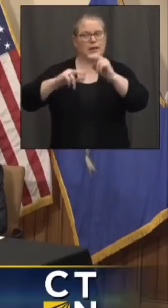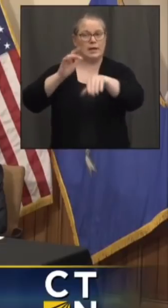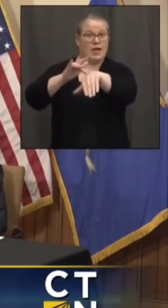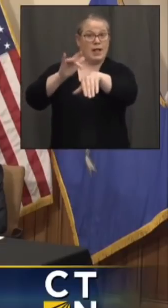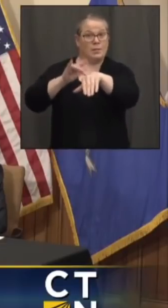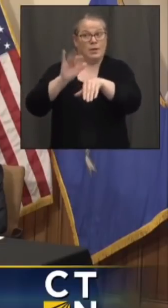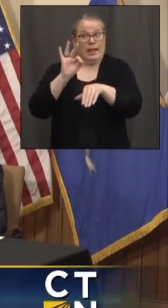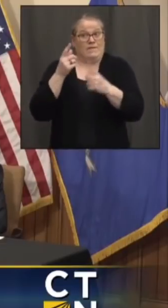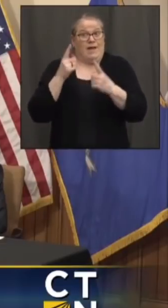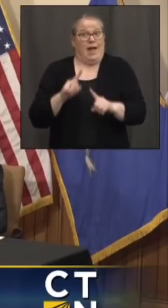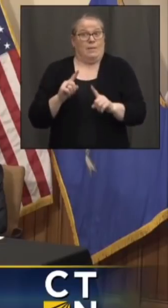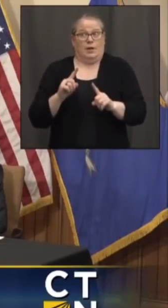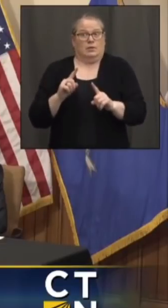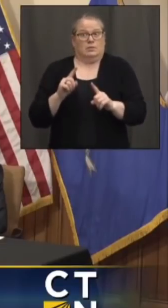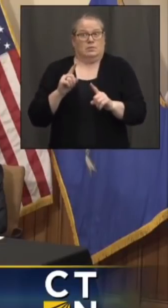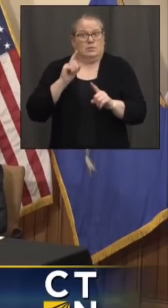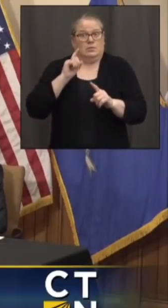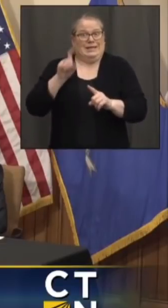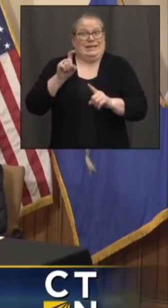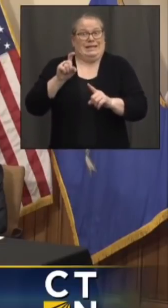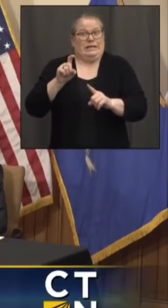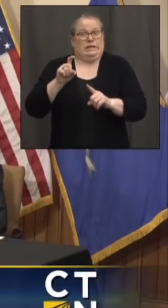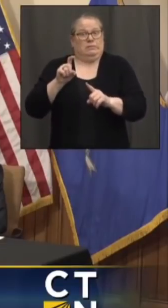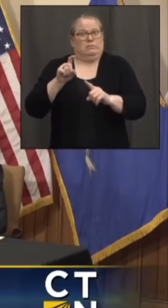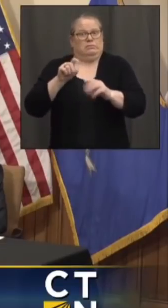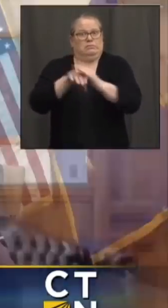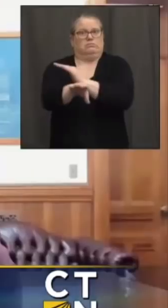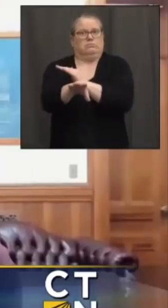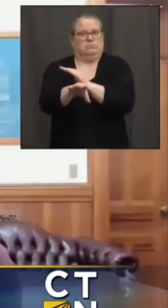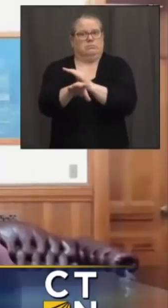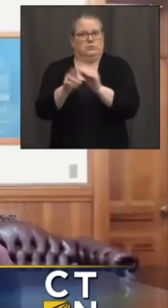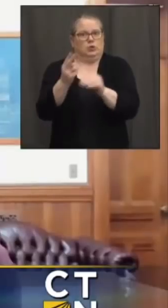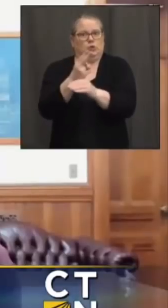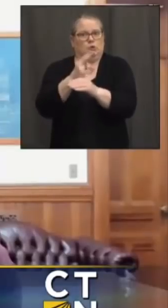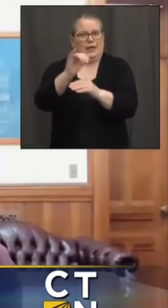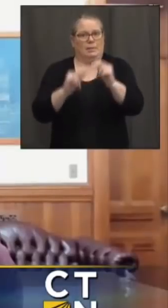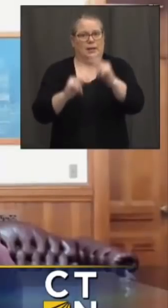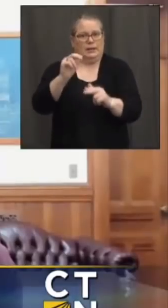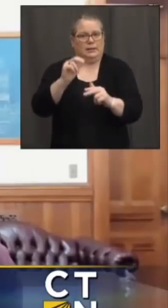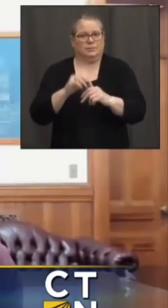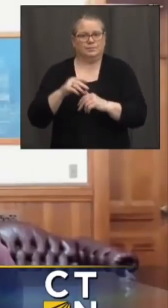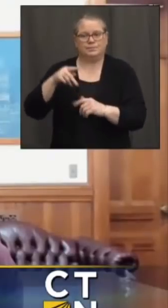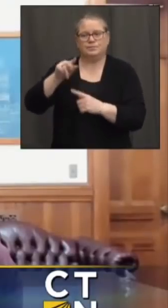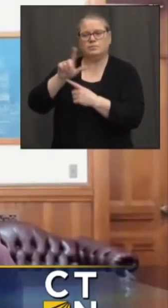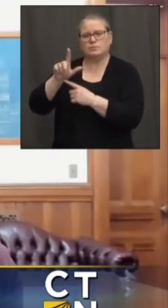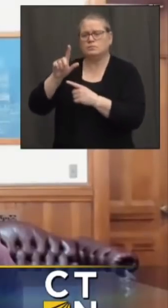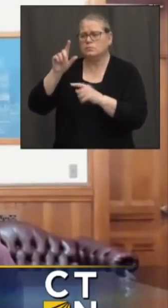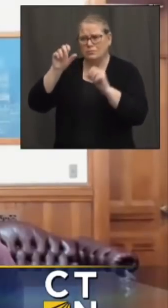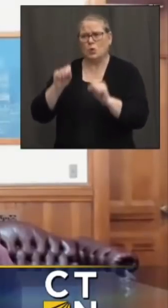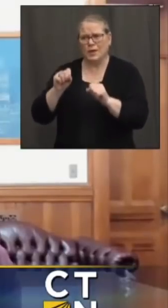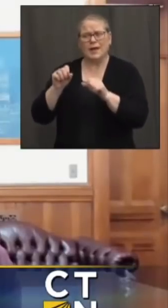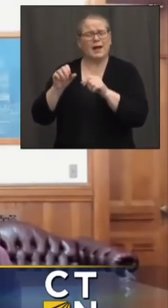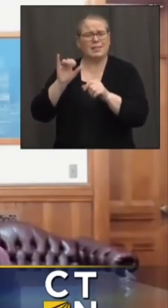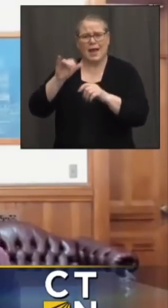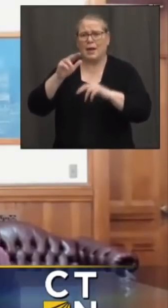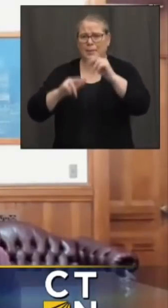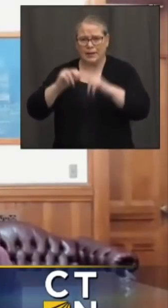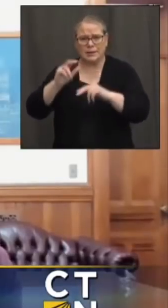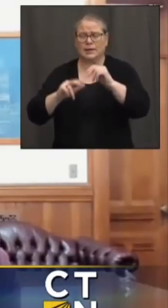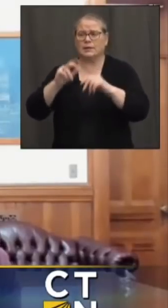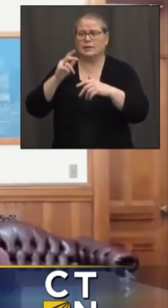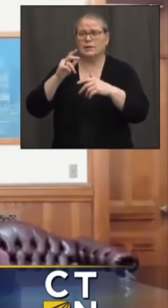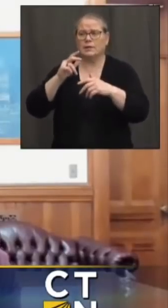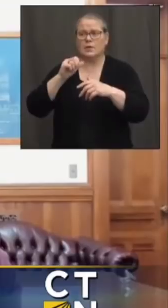necessary. Yeah, we can go into the technical descriptions of what has to be done when a building is no